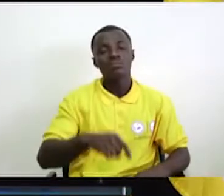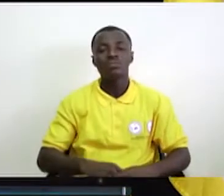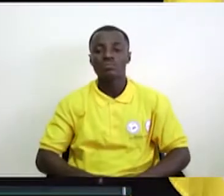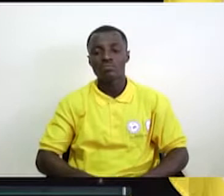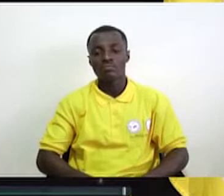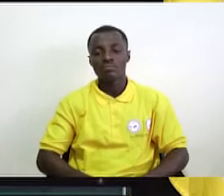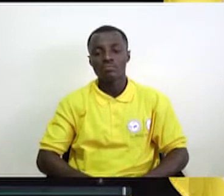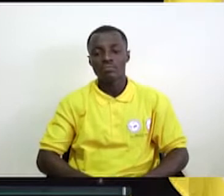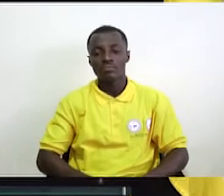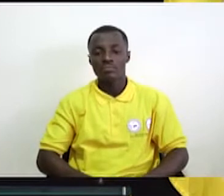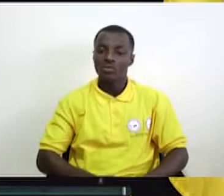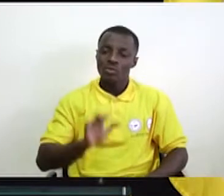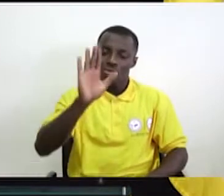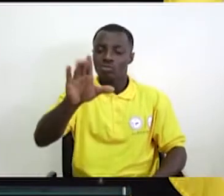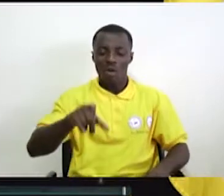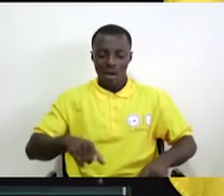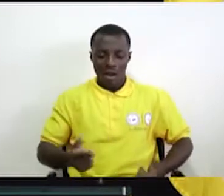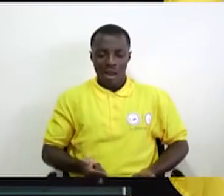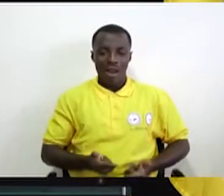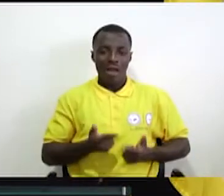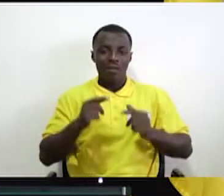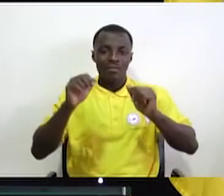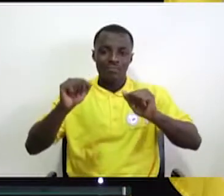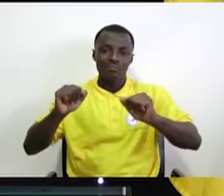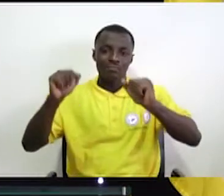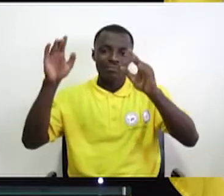you to rededicate your life to Him.